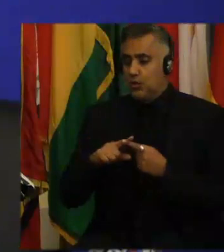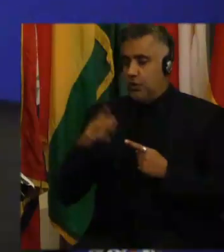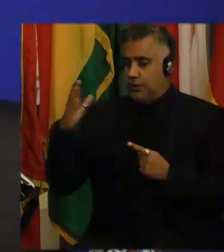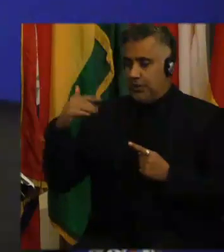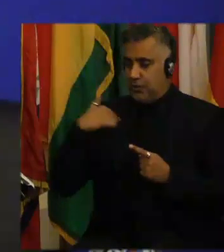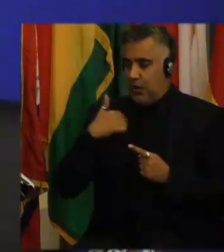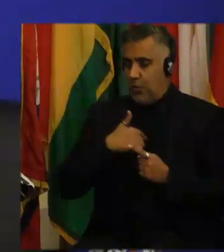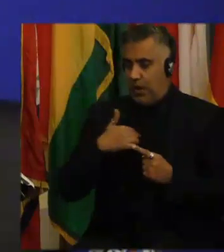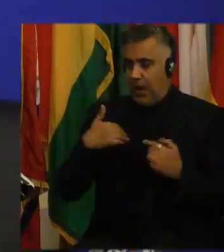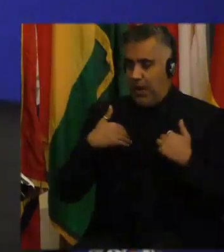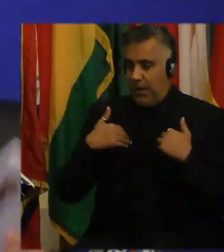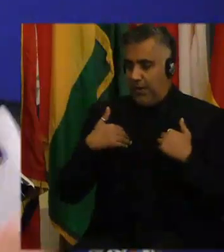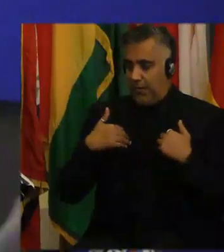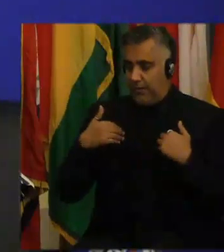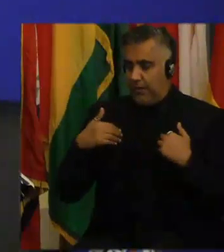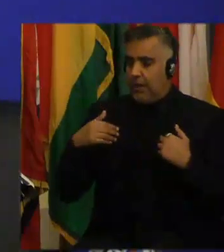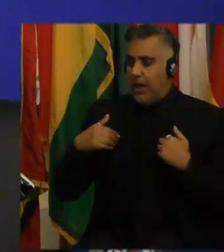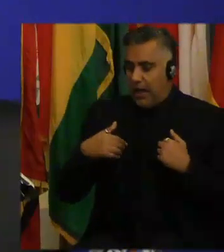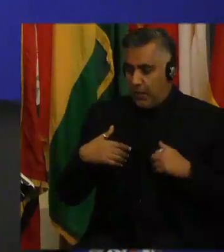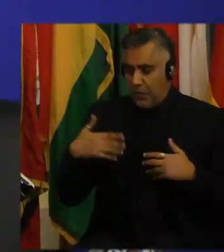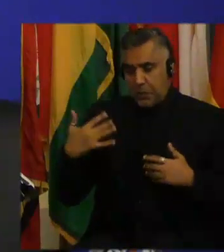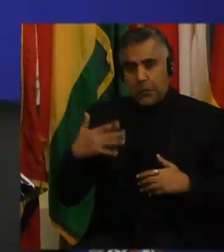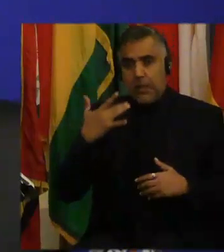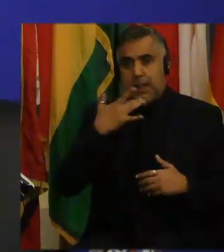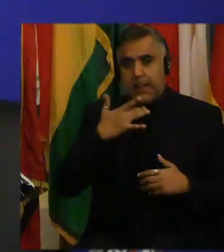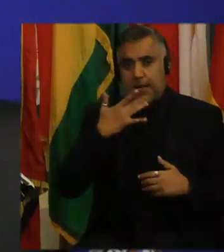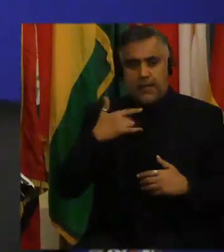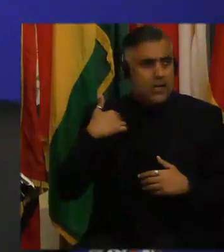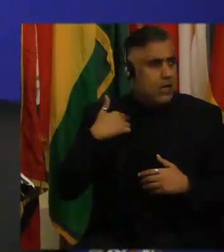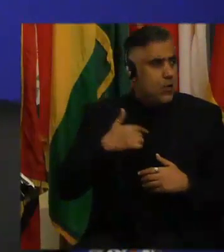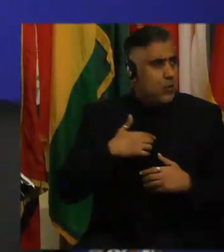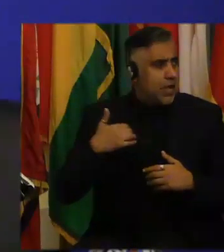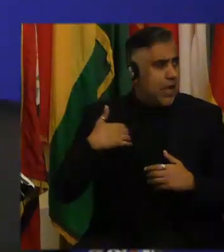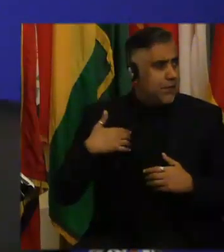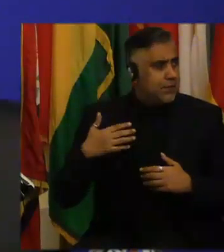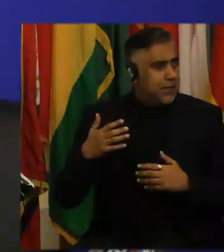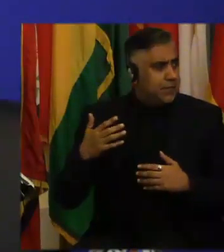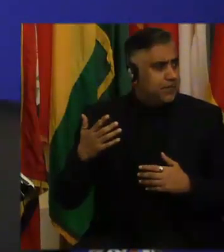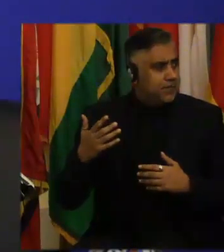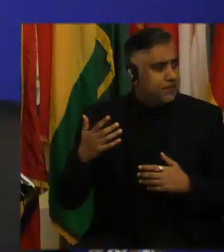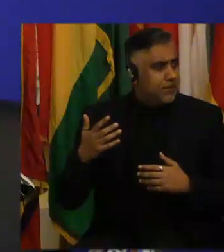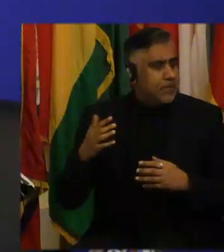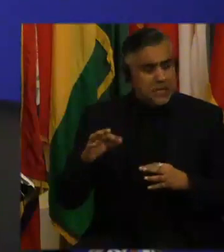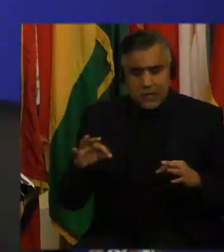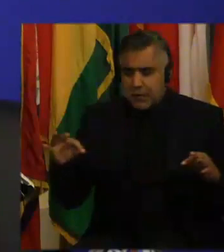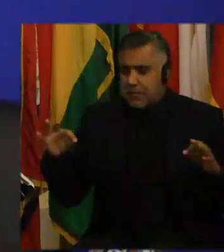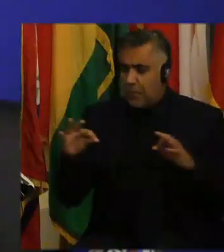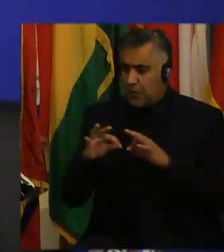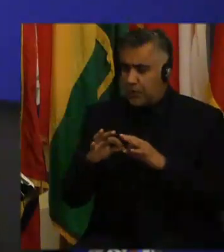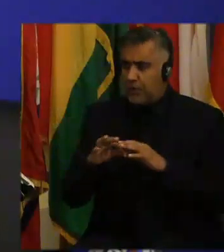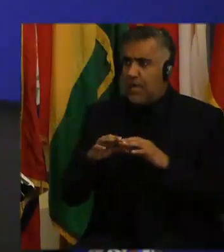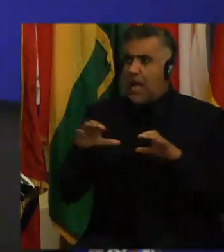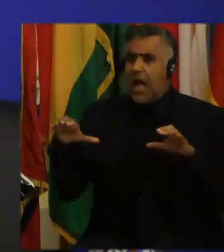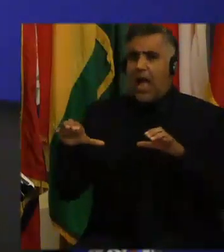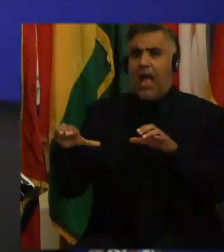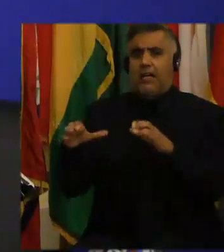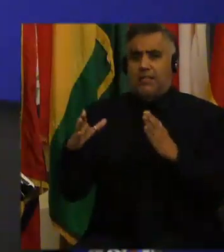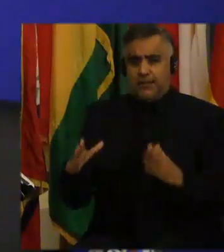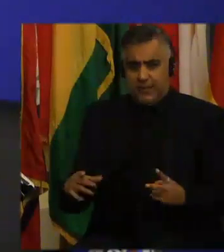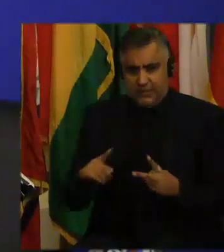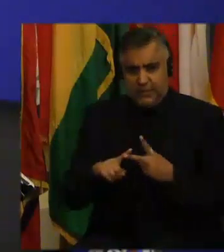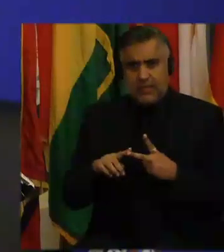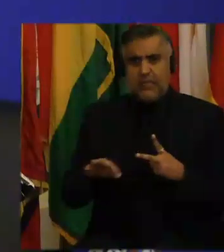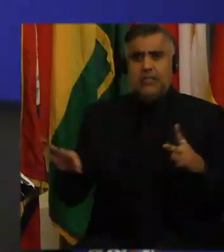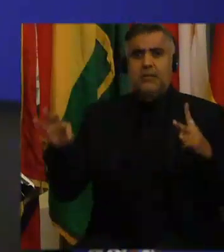speakers that we have before us today. And we're incredibly lucky. We have some extremely important activists,